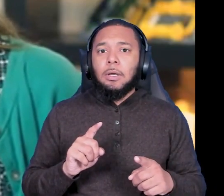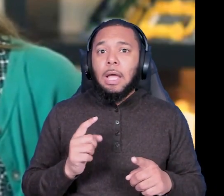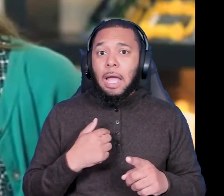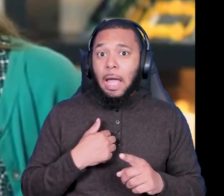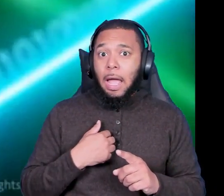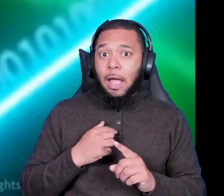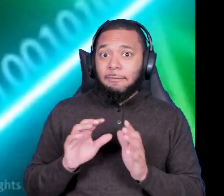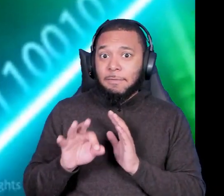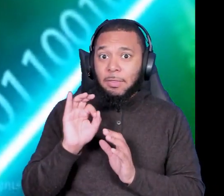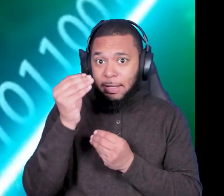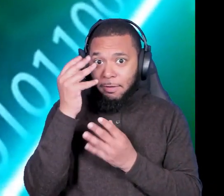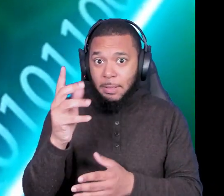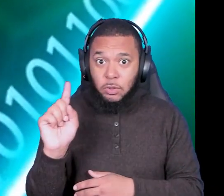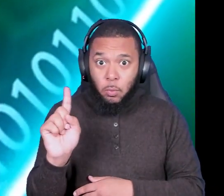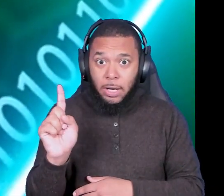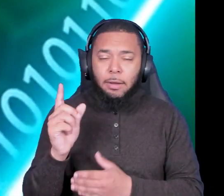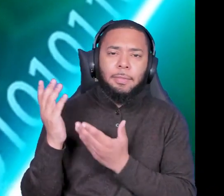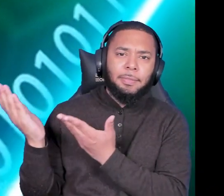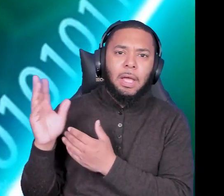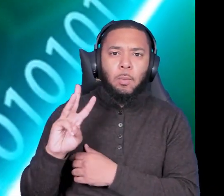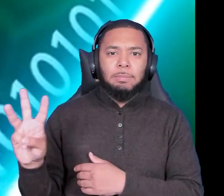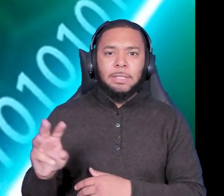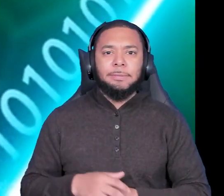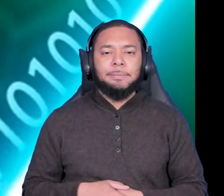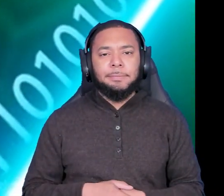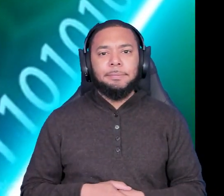We'll Bye. Bye.